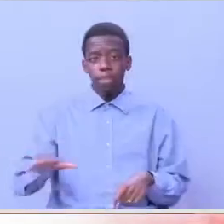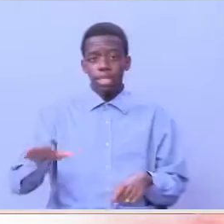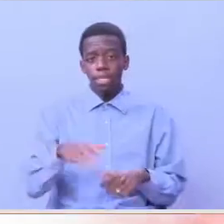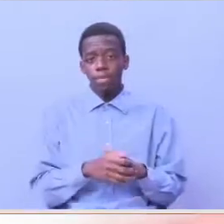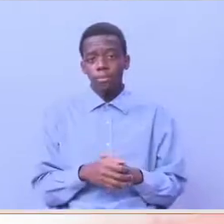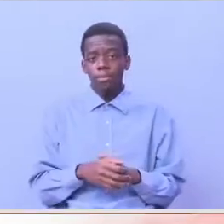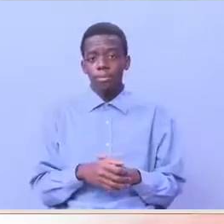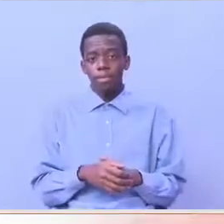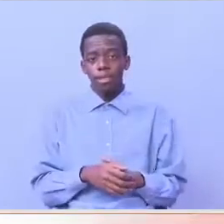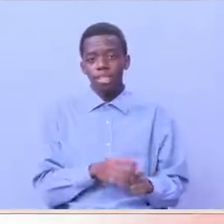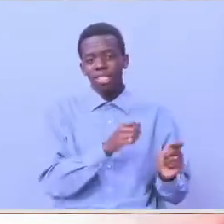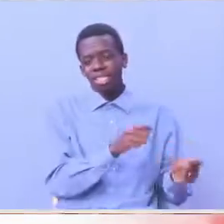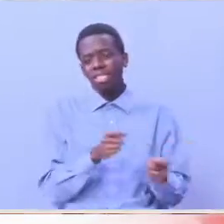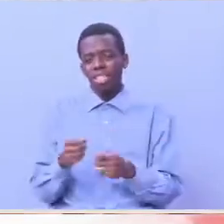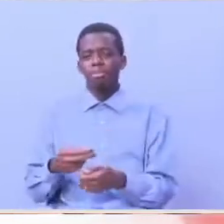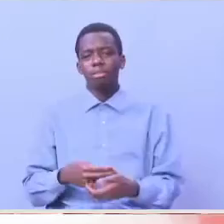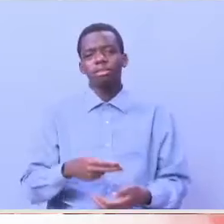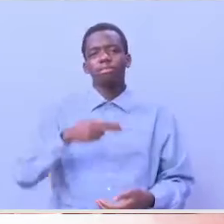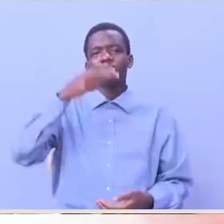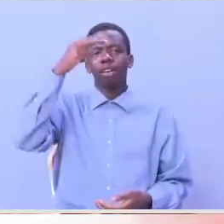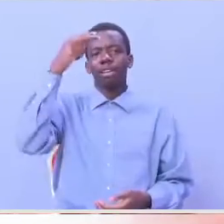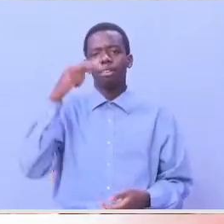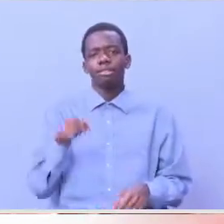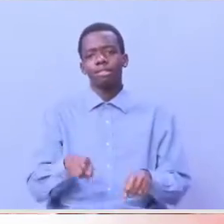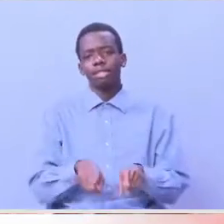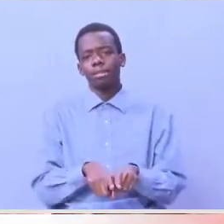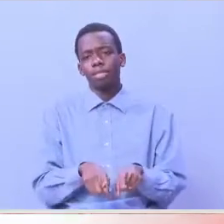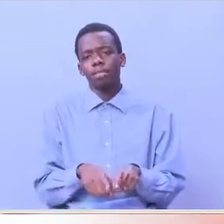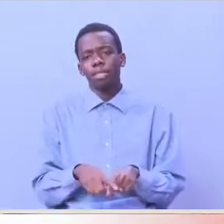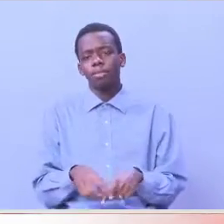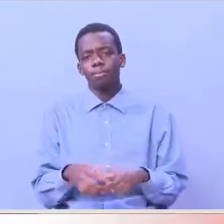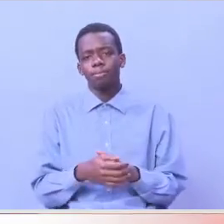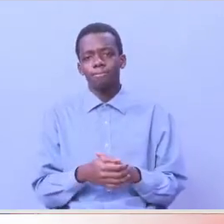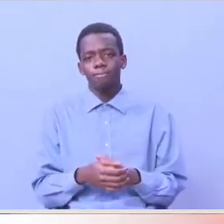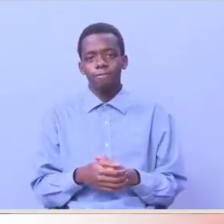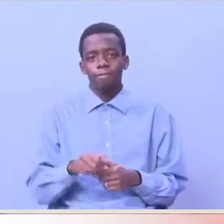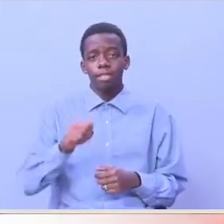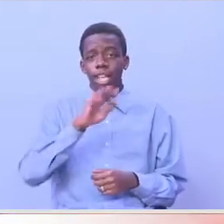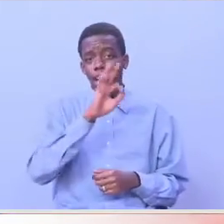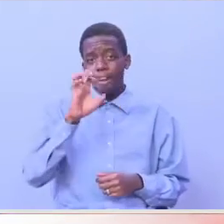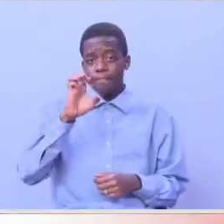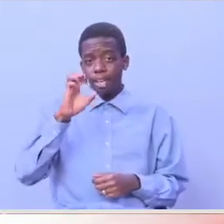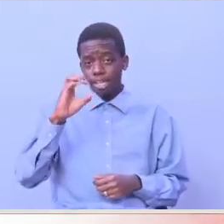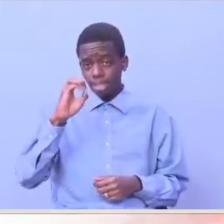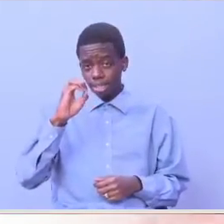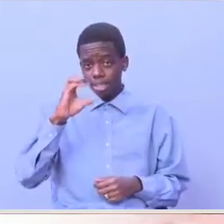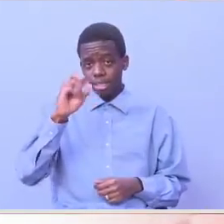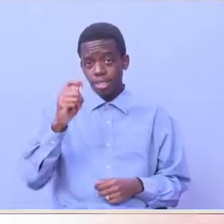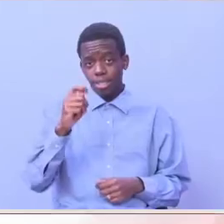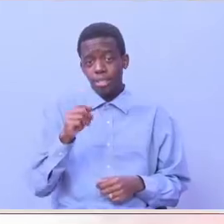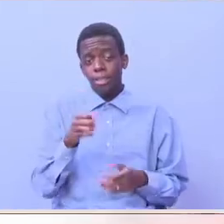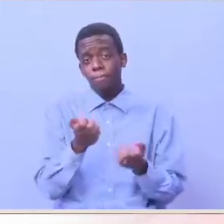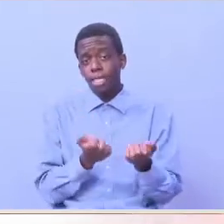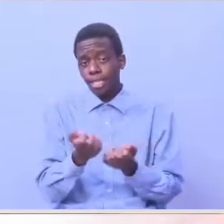Transport costs are prohibitively high, crippling the business. Viazi mahali tumelima kwenda kufika kwa soko inaharibikia barabarani kabla haijafika.